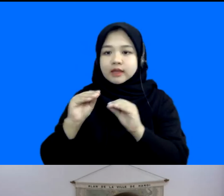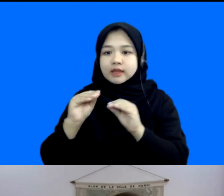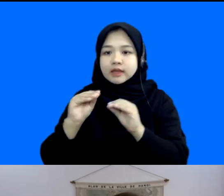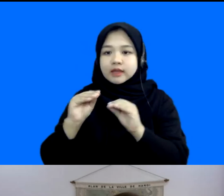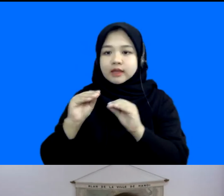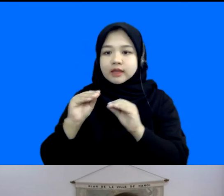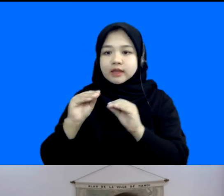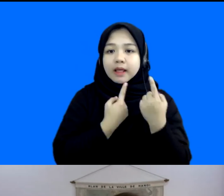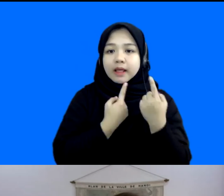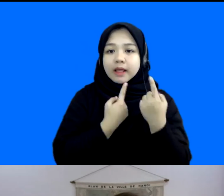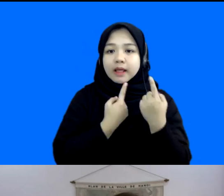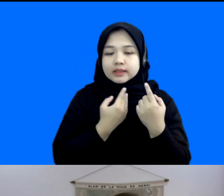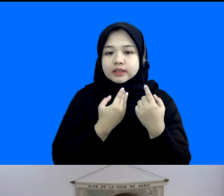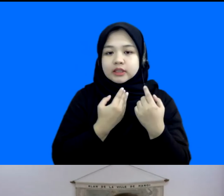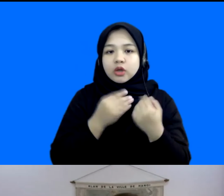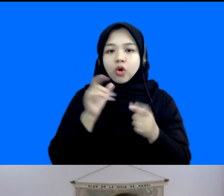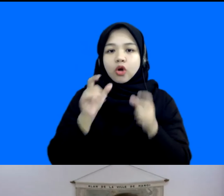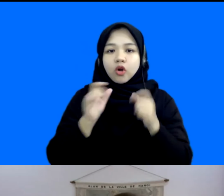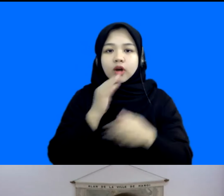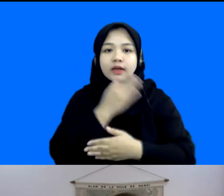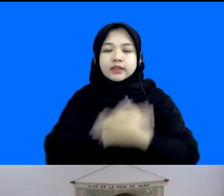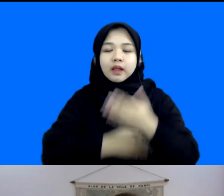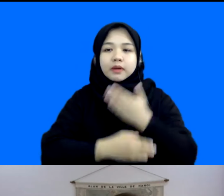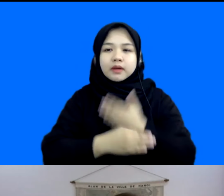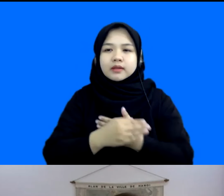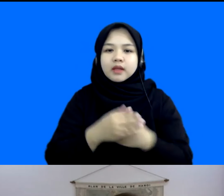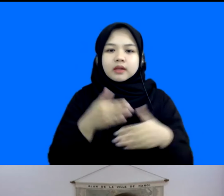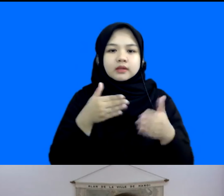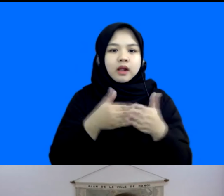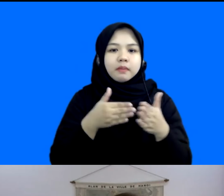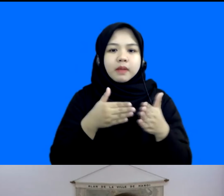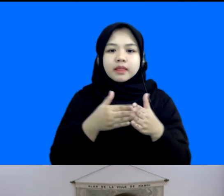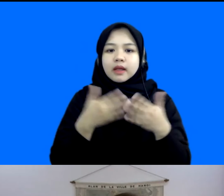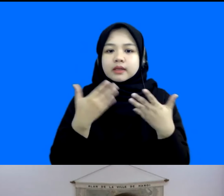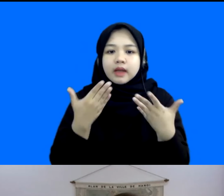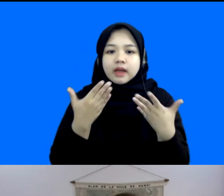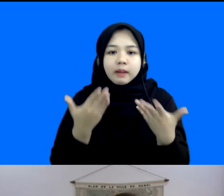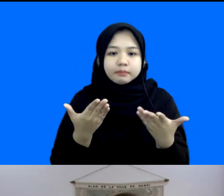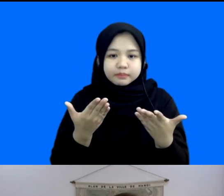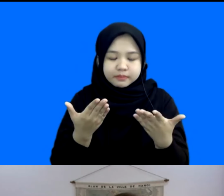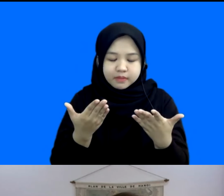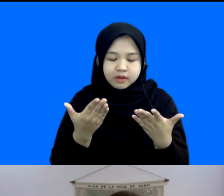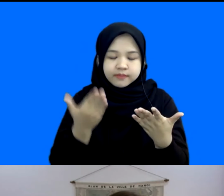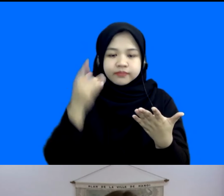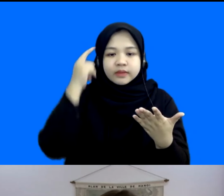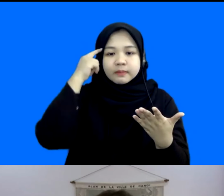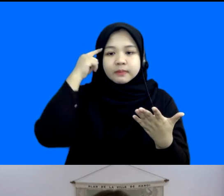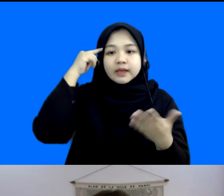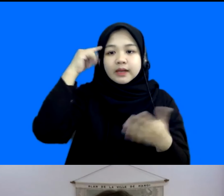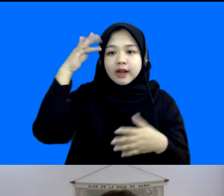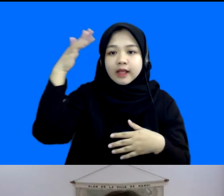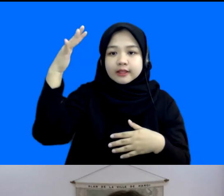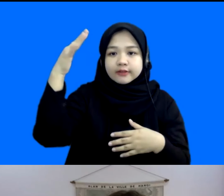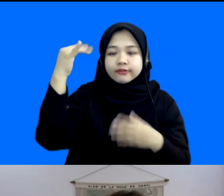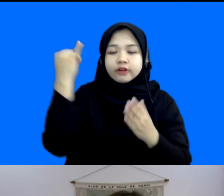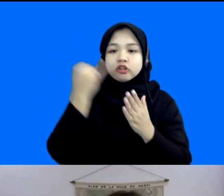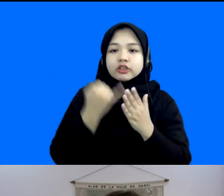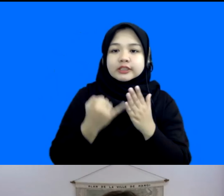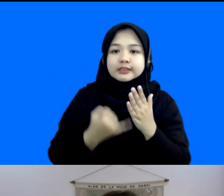the challenges that they face, creative thinking and design. That kicks off the innovation